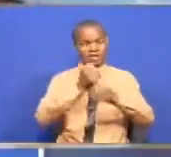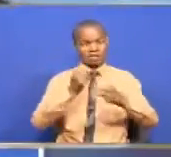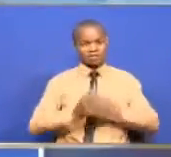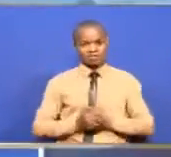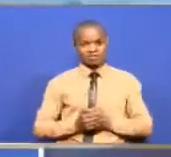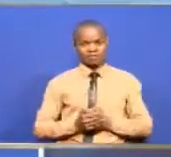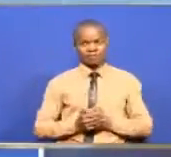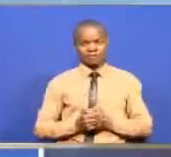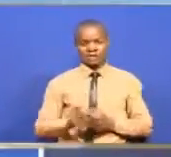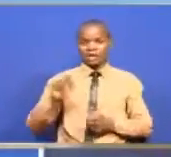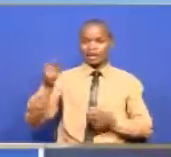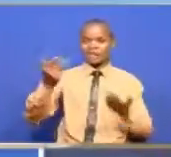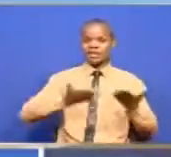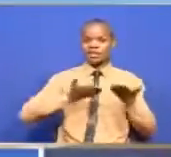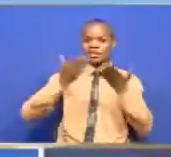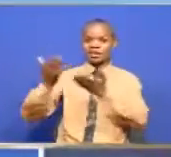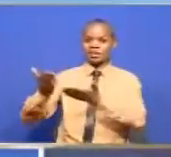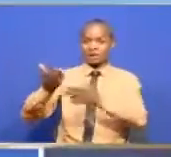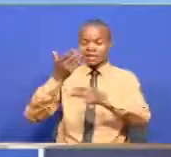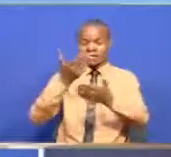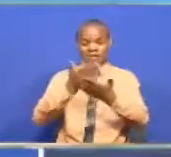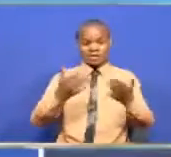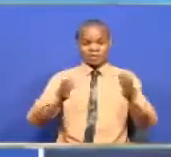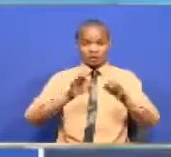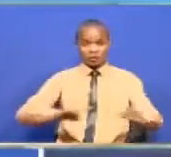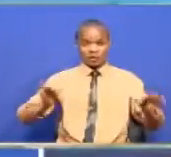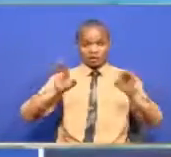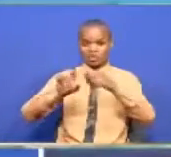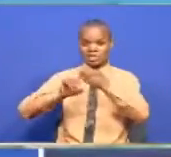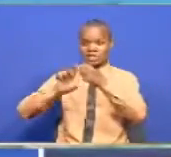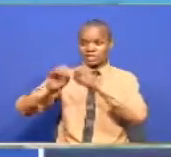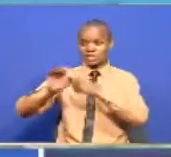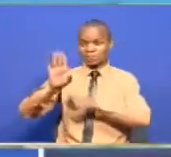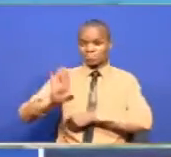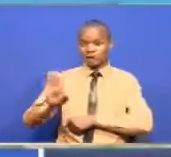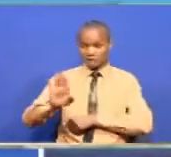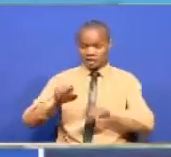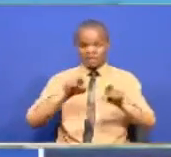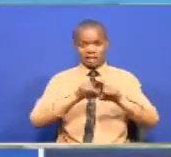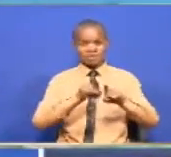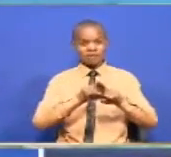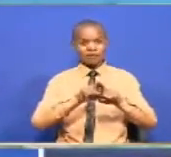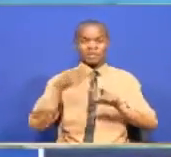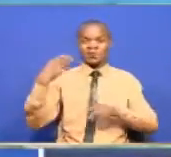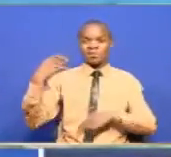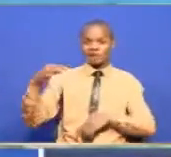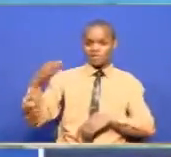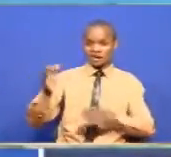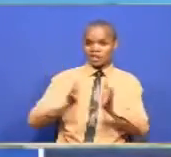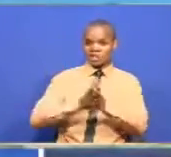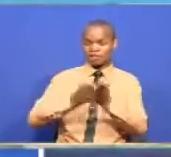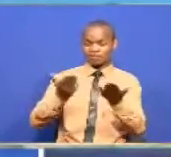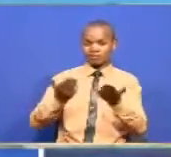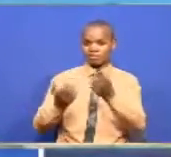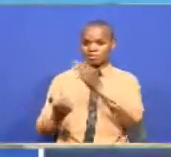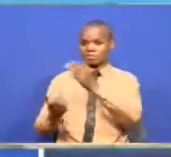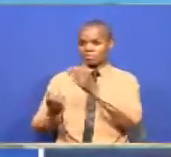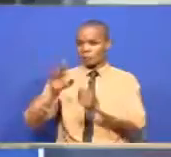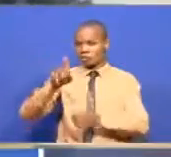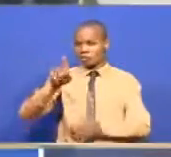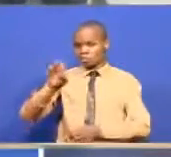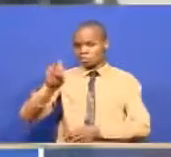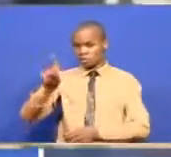Currently, Kenya exports goods worth 60 billion shillings annually to the U.S., with nuts, vegetables, and textile products forming the bulk of the